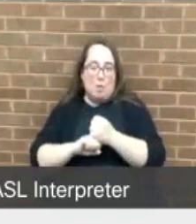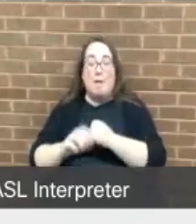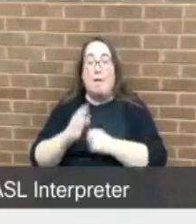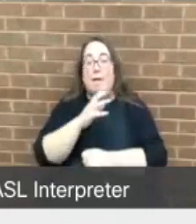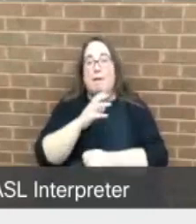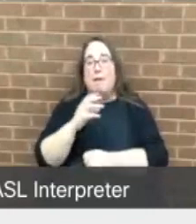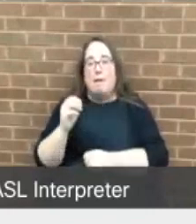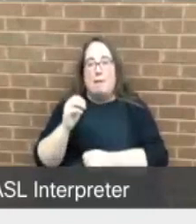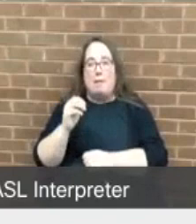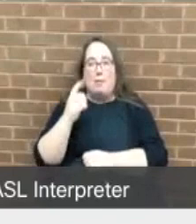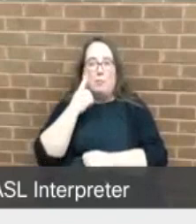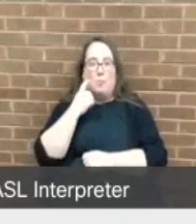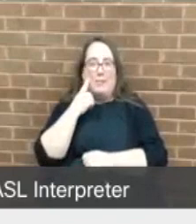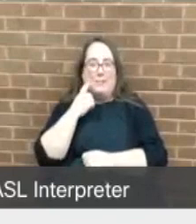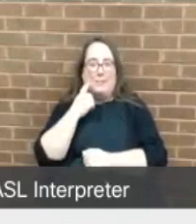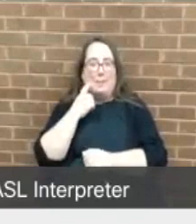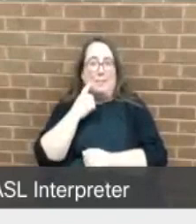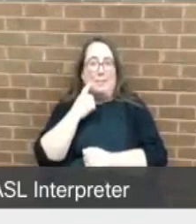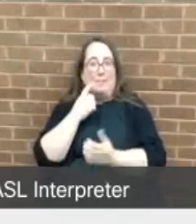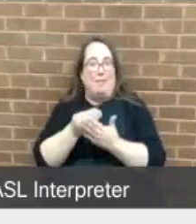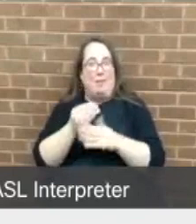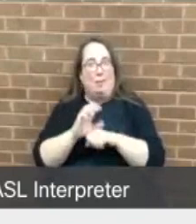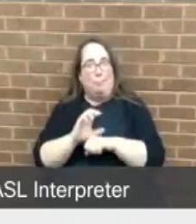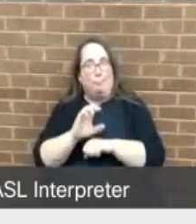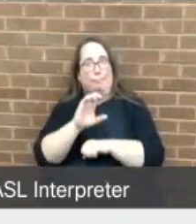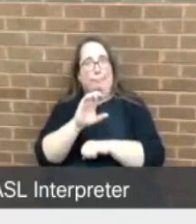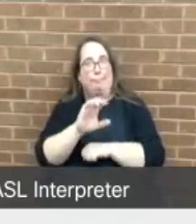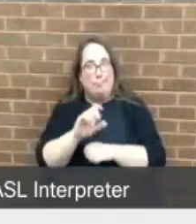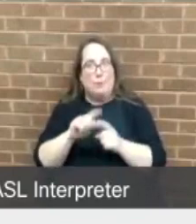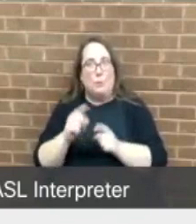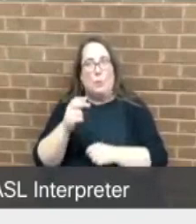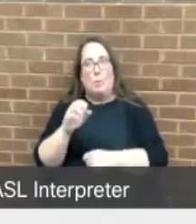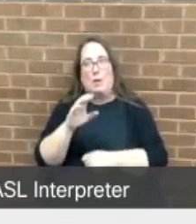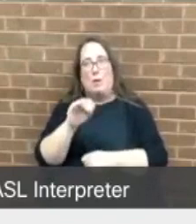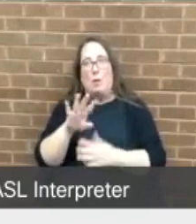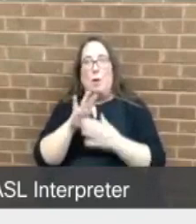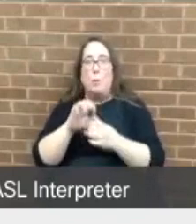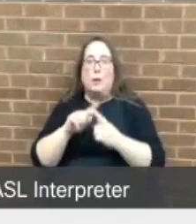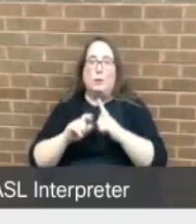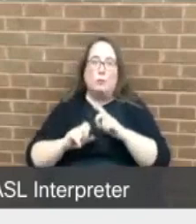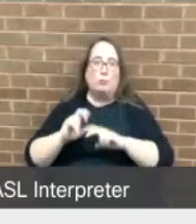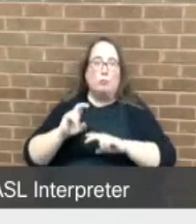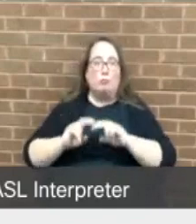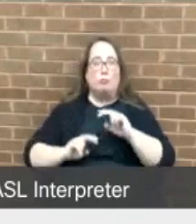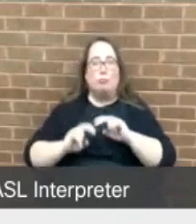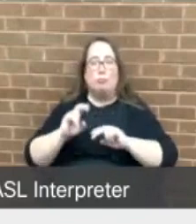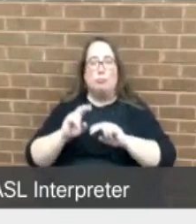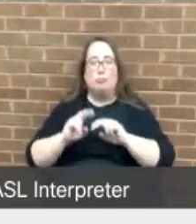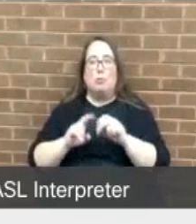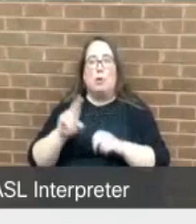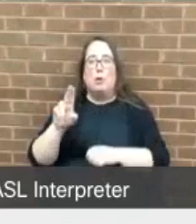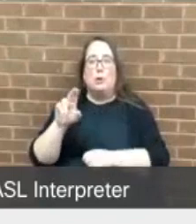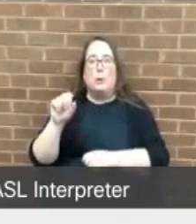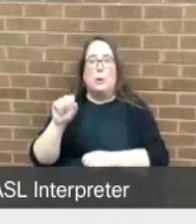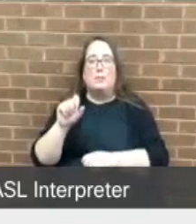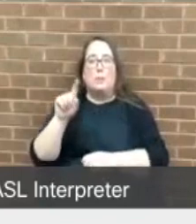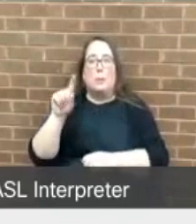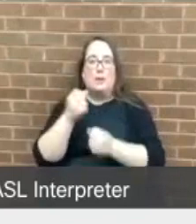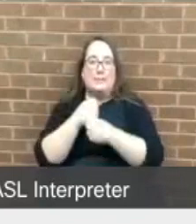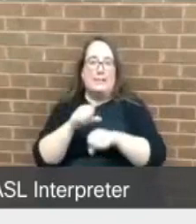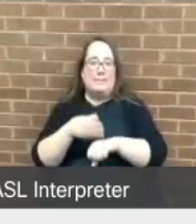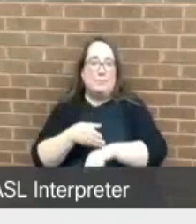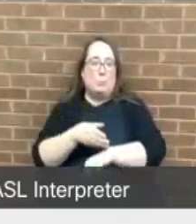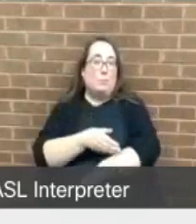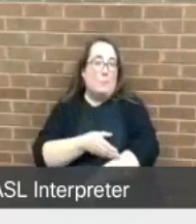especially the recent funding commitments to Howard County related to construction of the US 1 safety